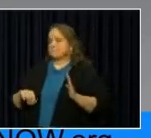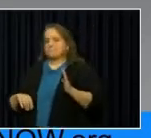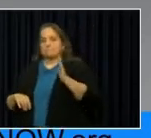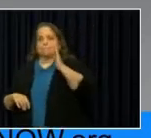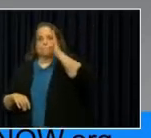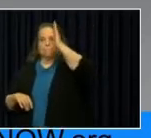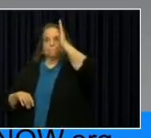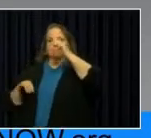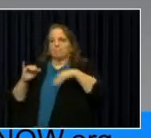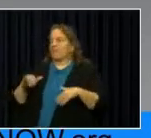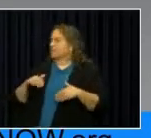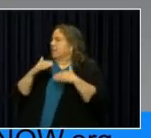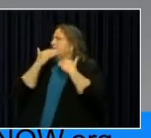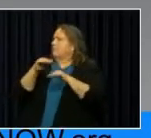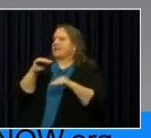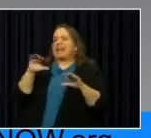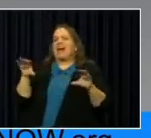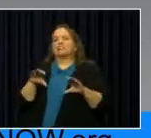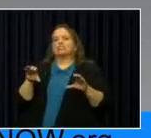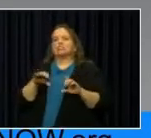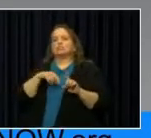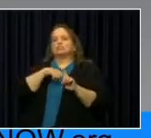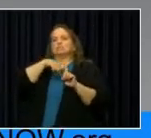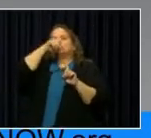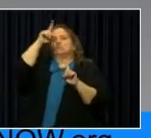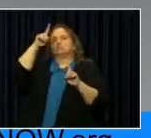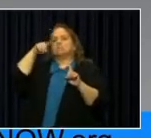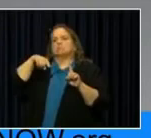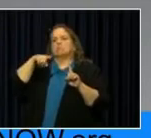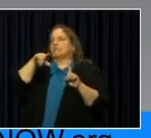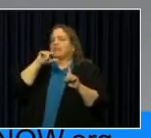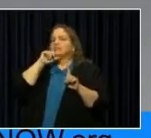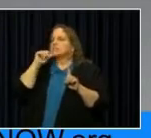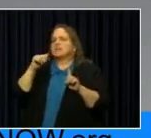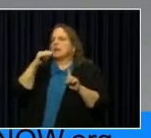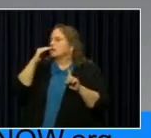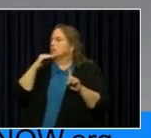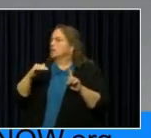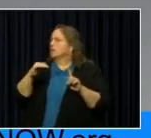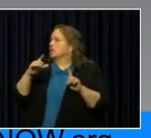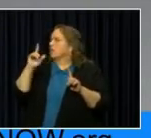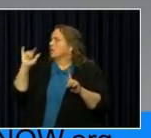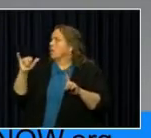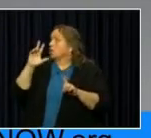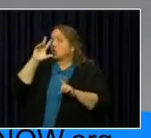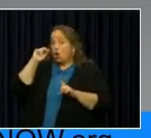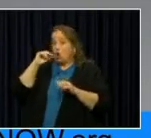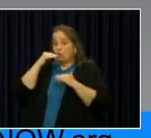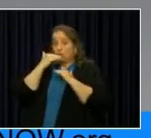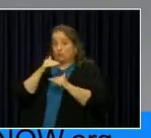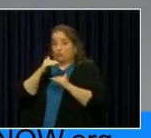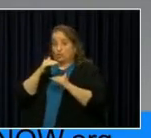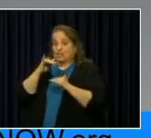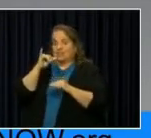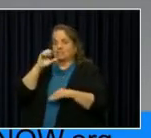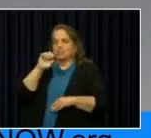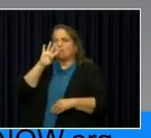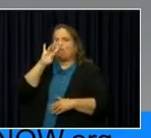That's the limited action. That's not the poor action. The no restrictions